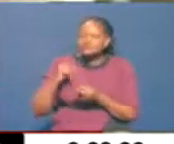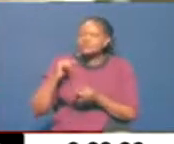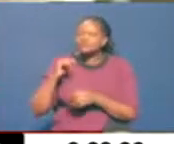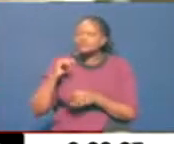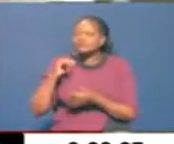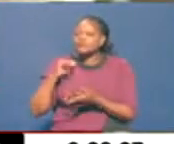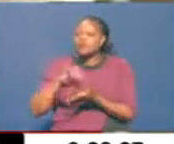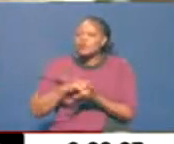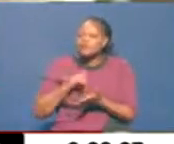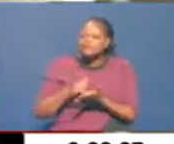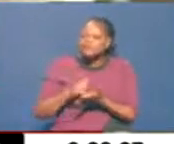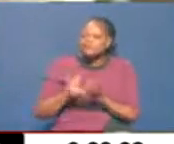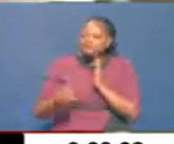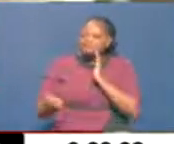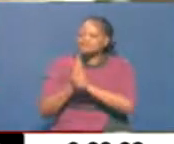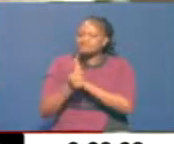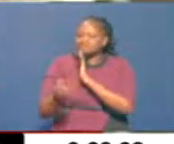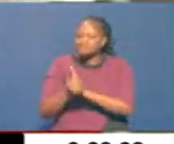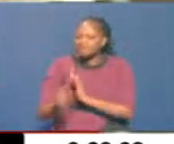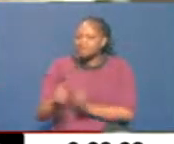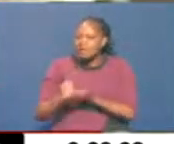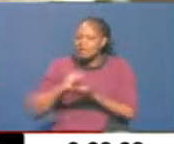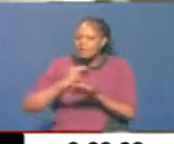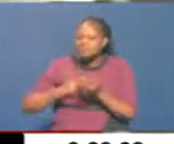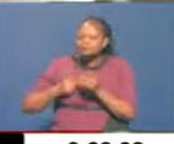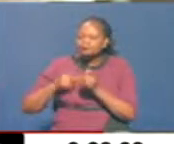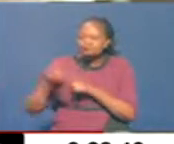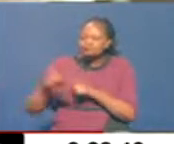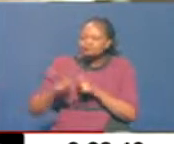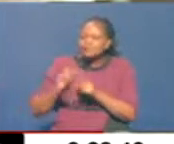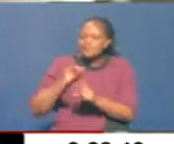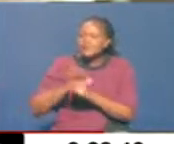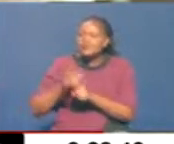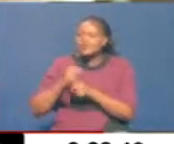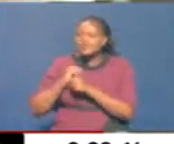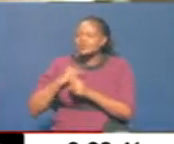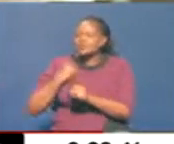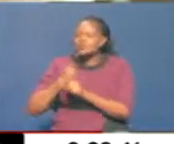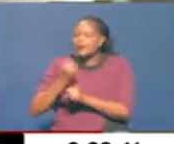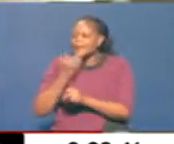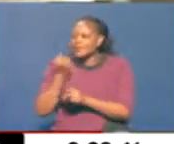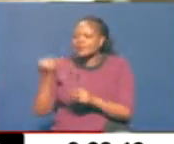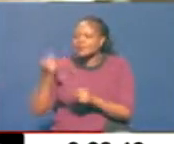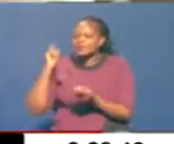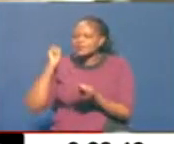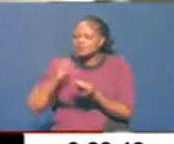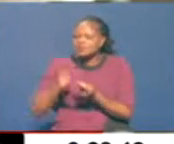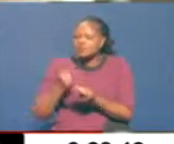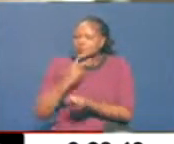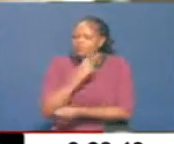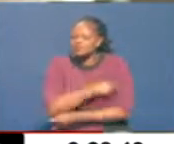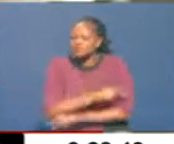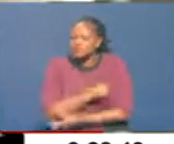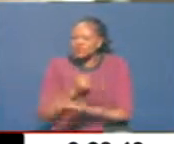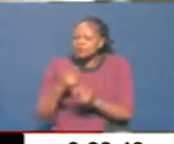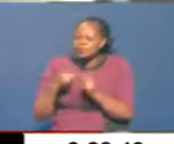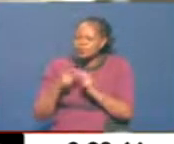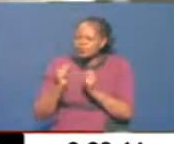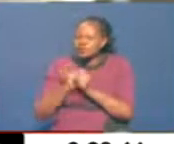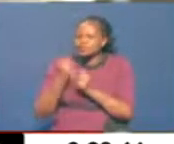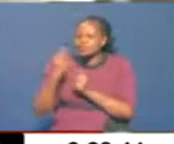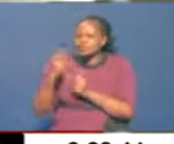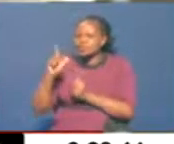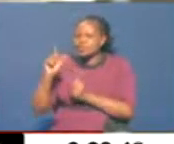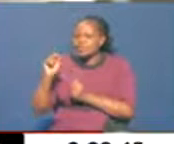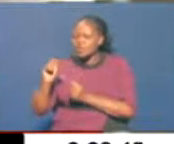now, you know, helping us manage this pandemic. It made us move faster when it came to testing facilities. Remember, we started with just two labs and we moved